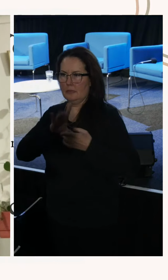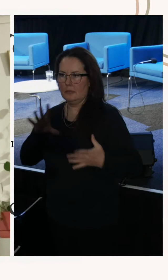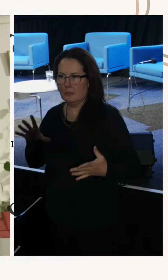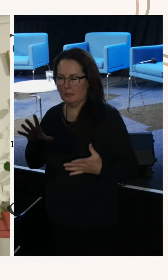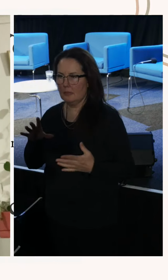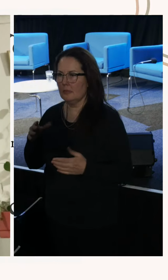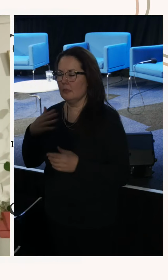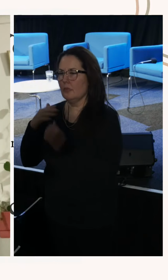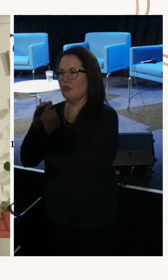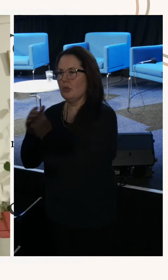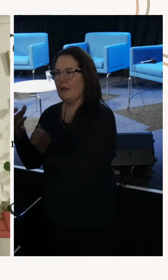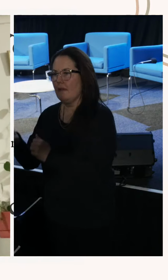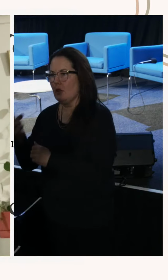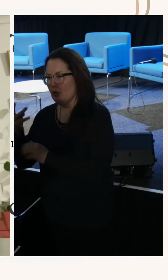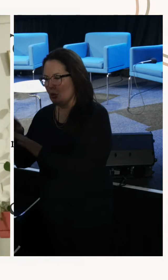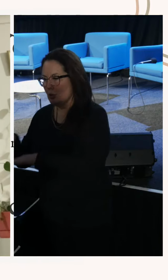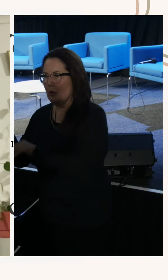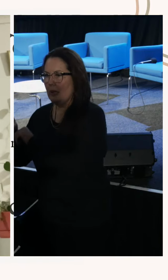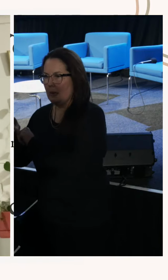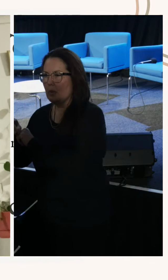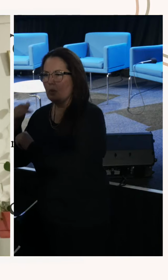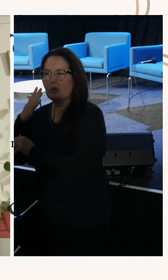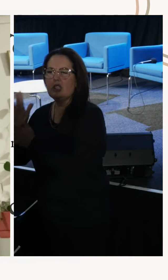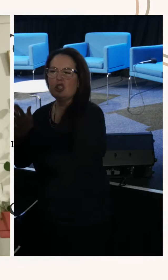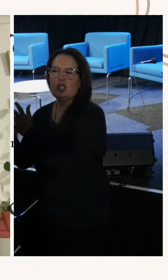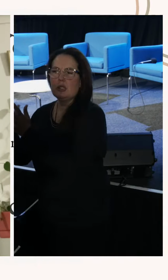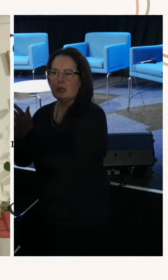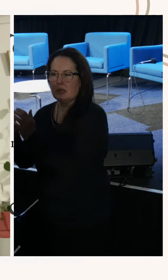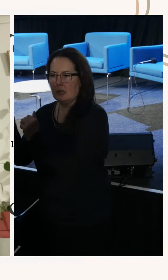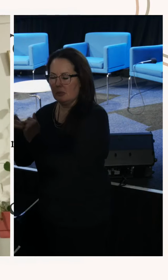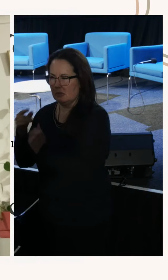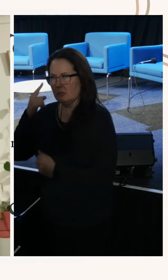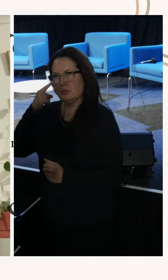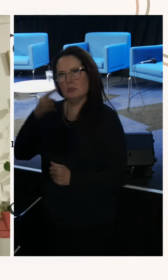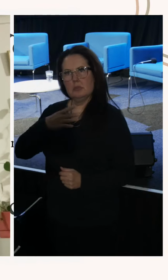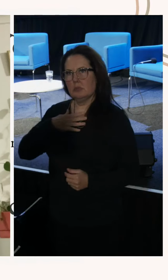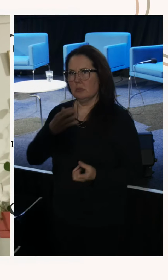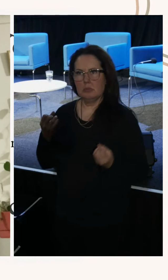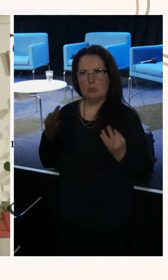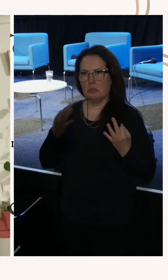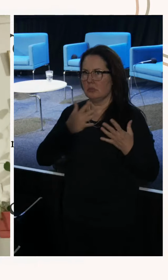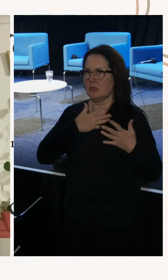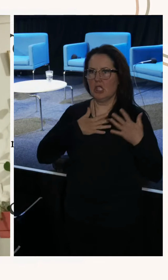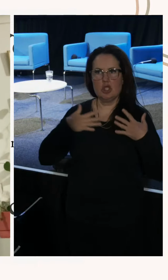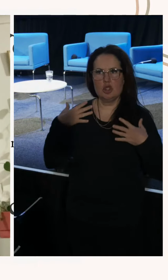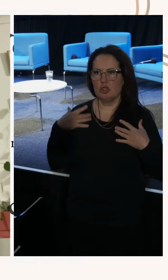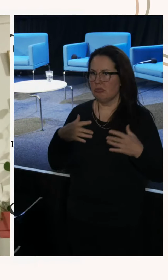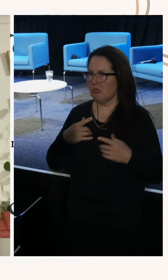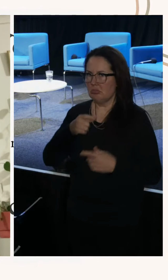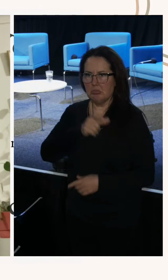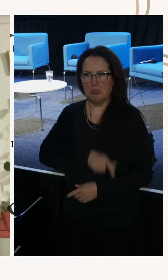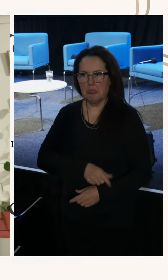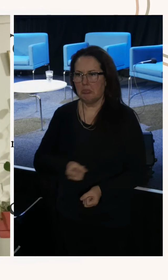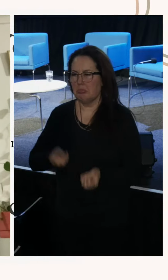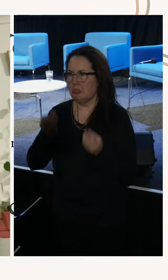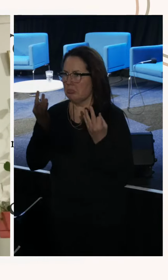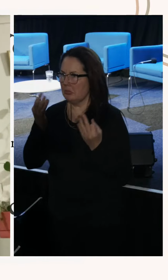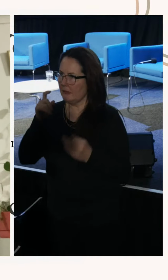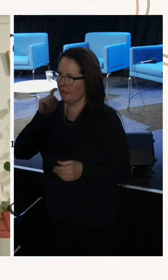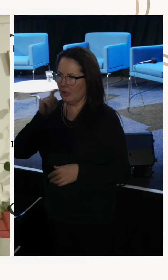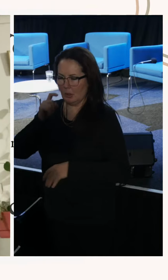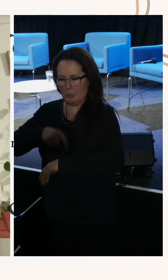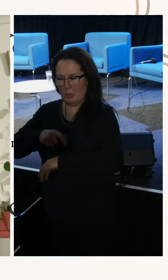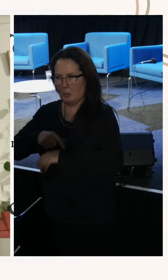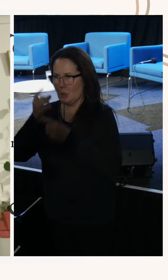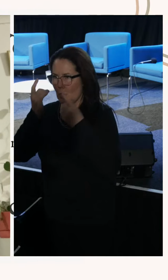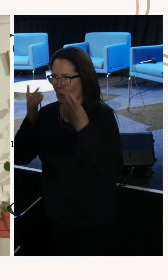touching her. I spoke of how I never got to touch or be touched by another person. I now tell this story sometimes as a funny moment to illustrate